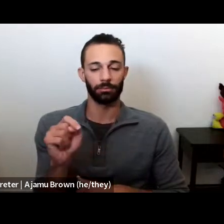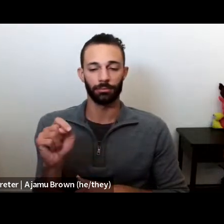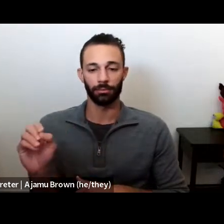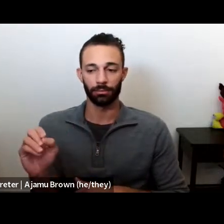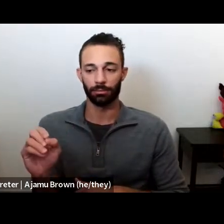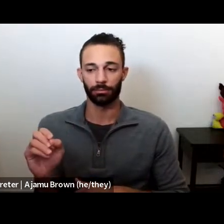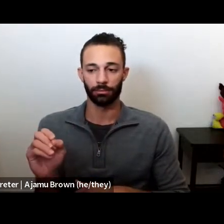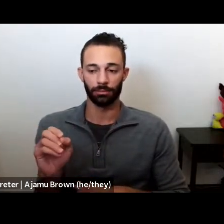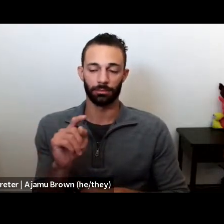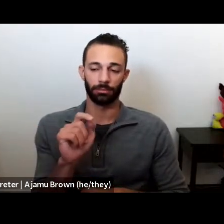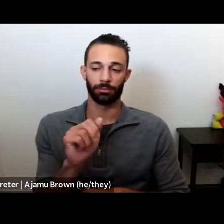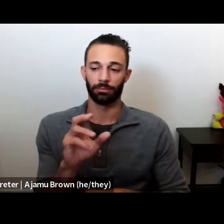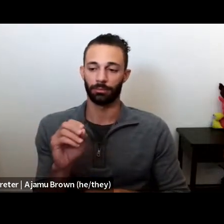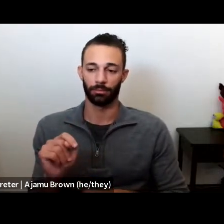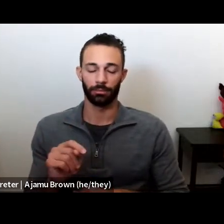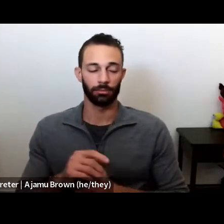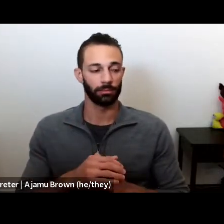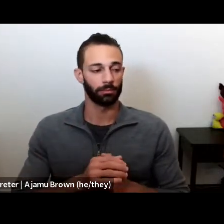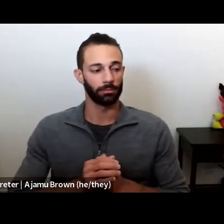And sweet,